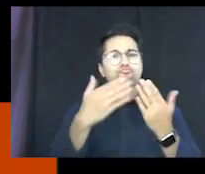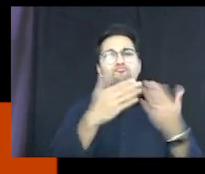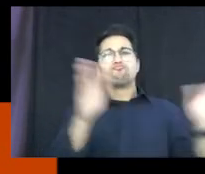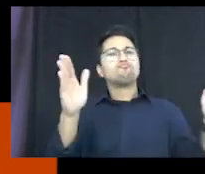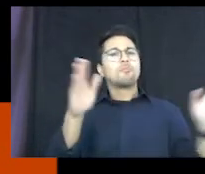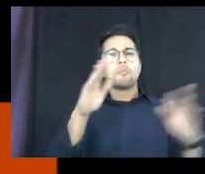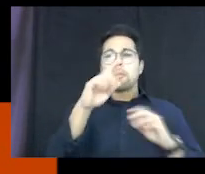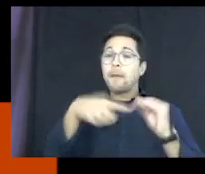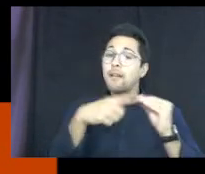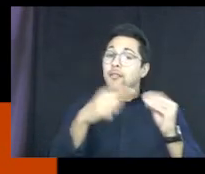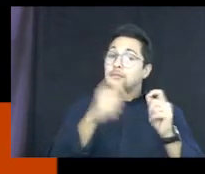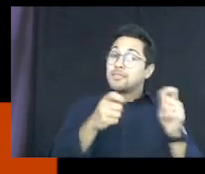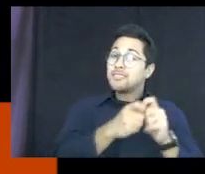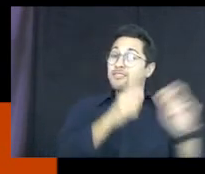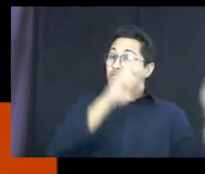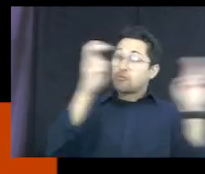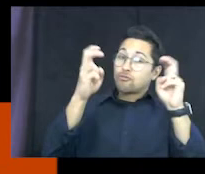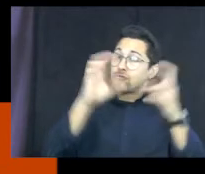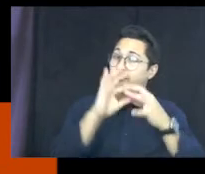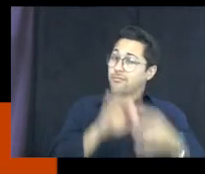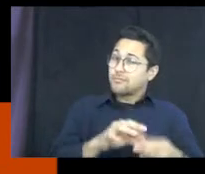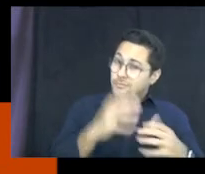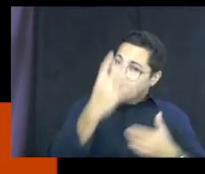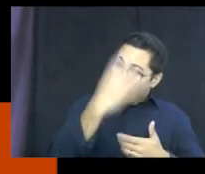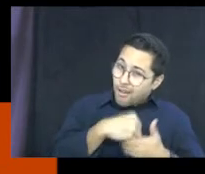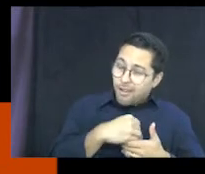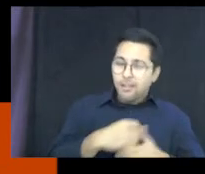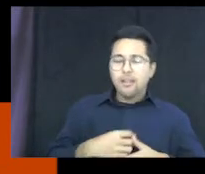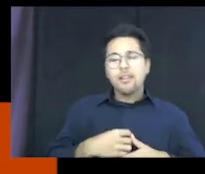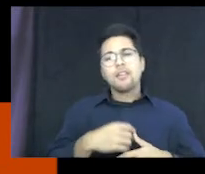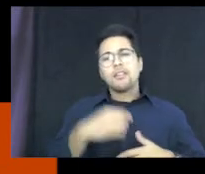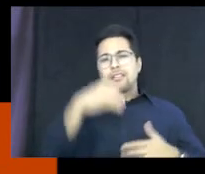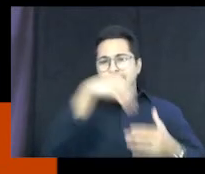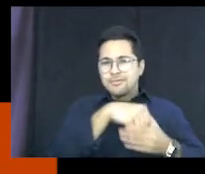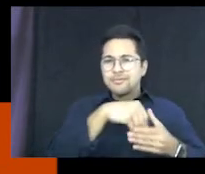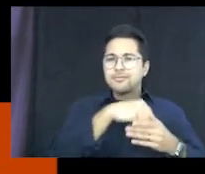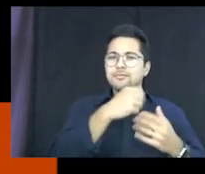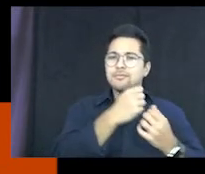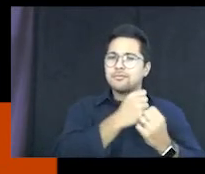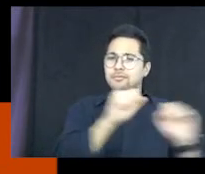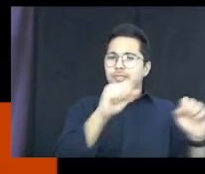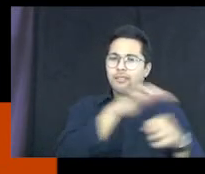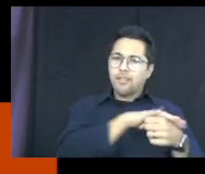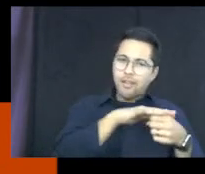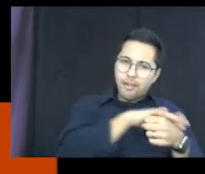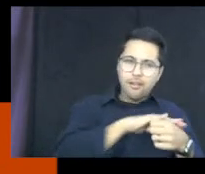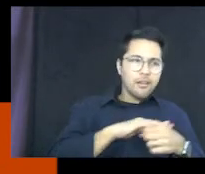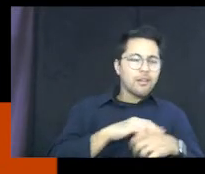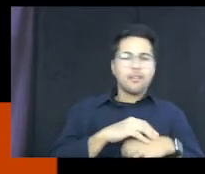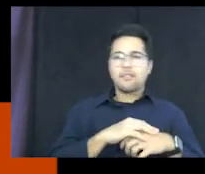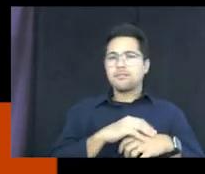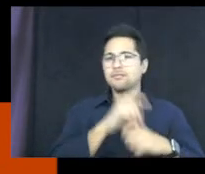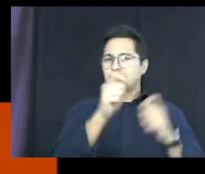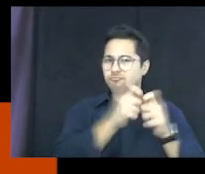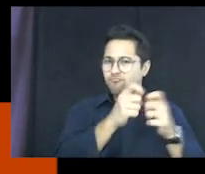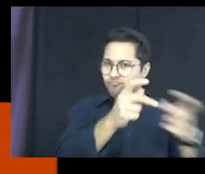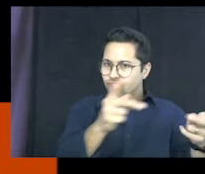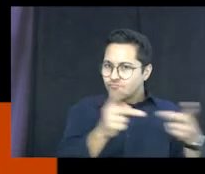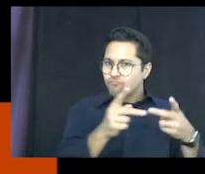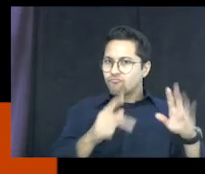issue related to autism within the structure of a safe space at a designated location.